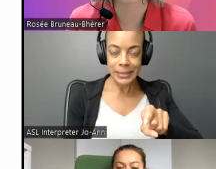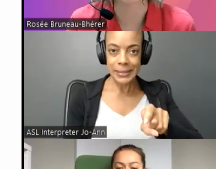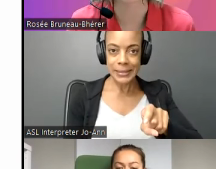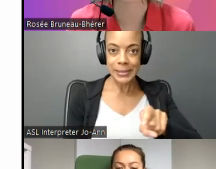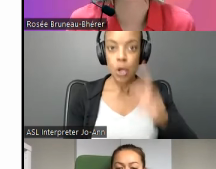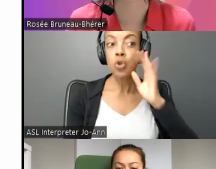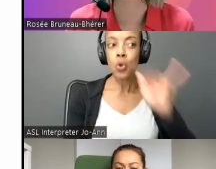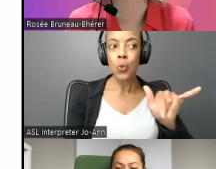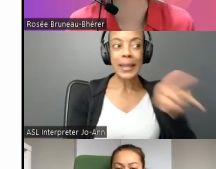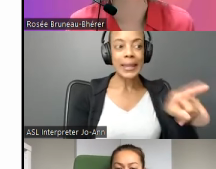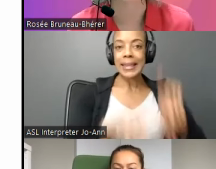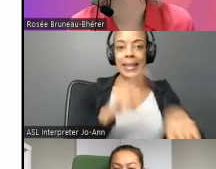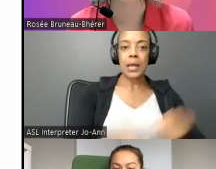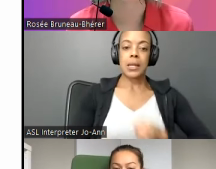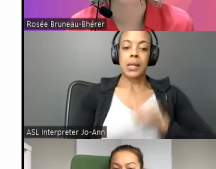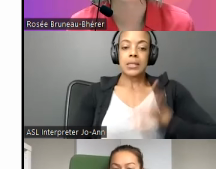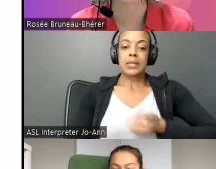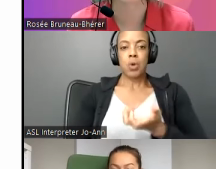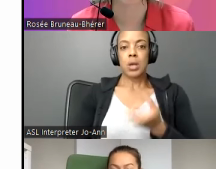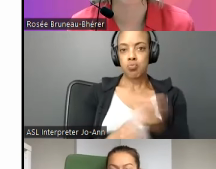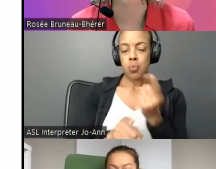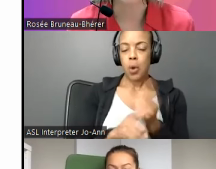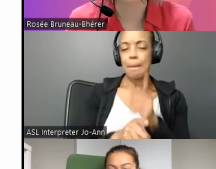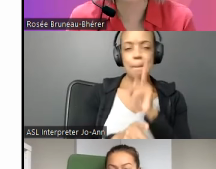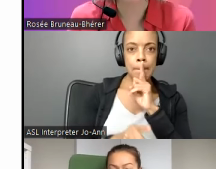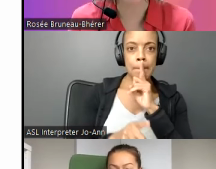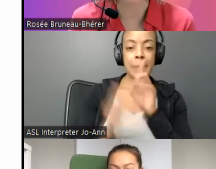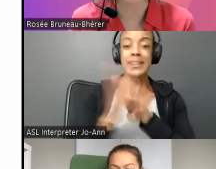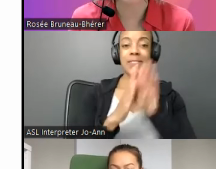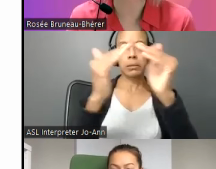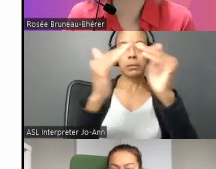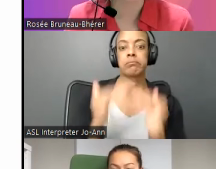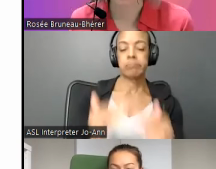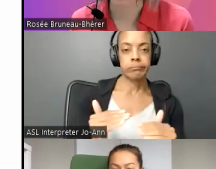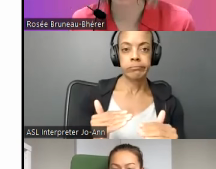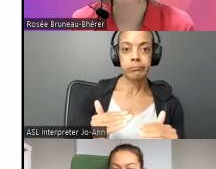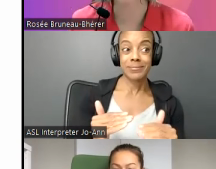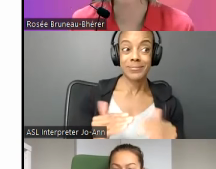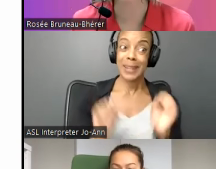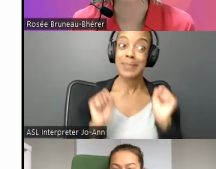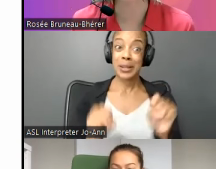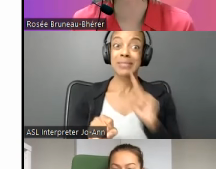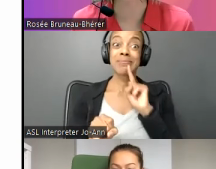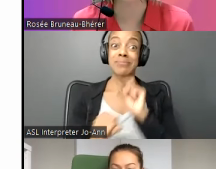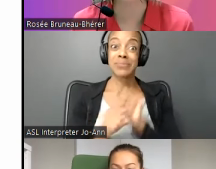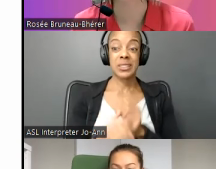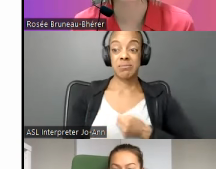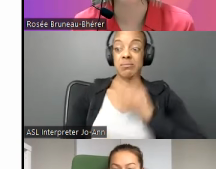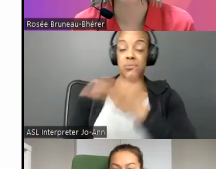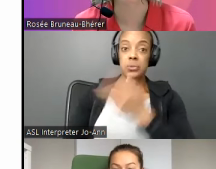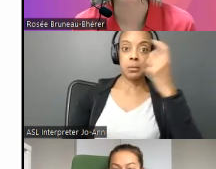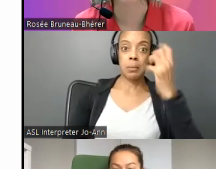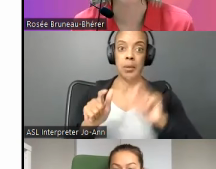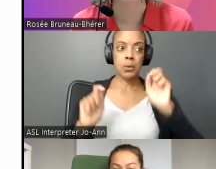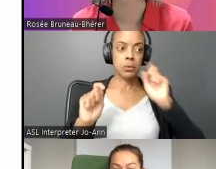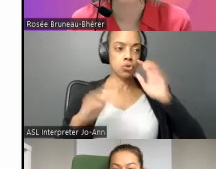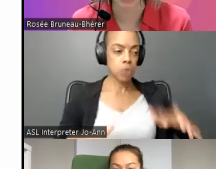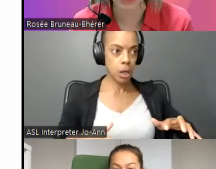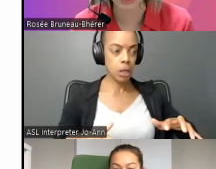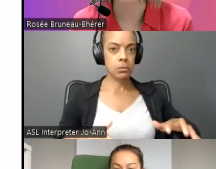to express it is under development and could actually shock people. That doesn't mean we accept any